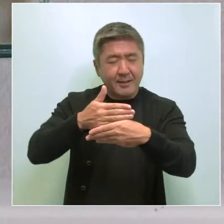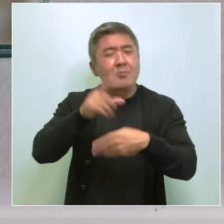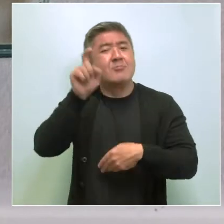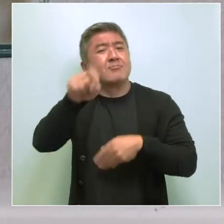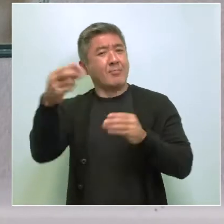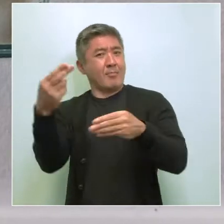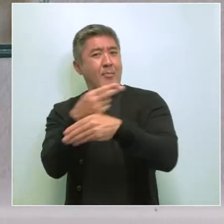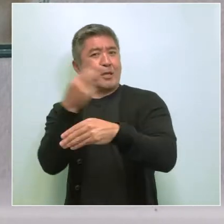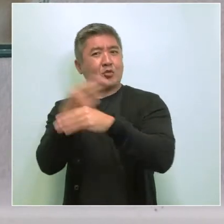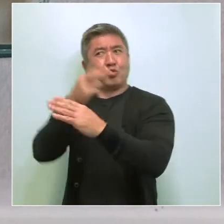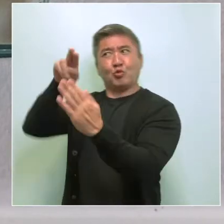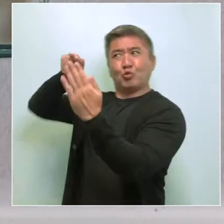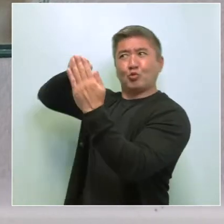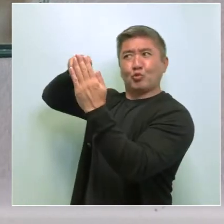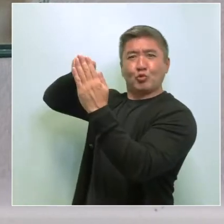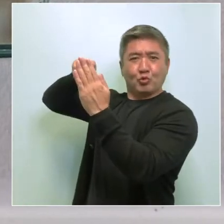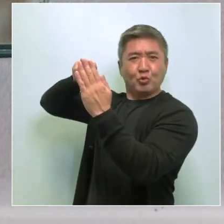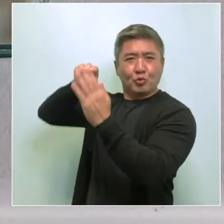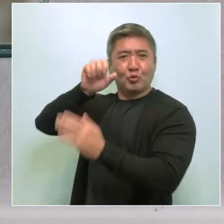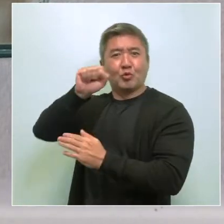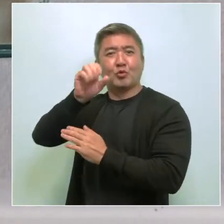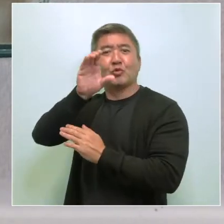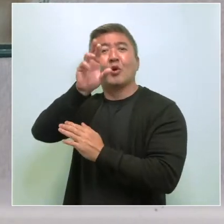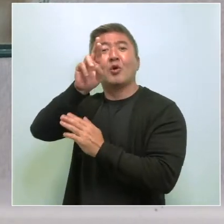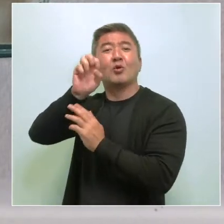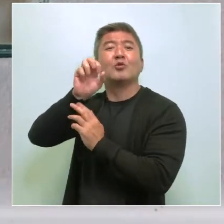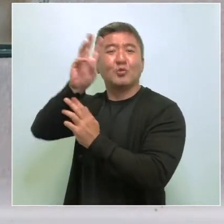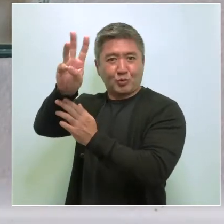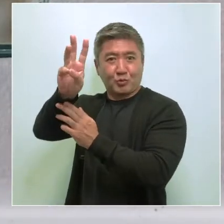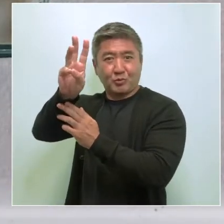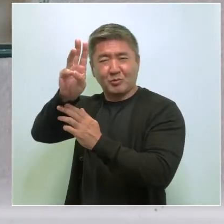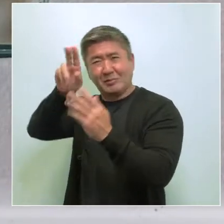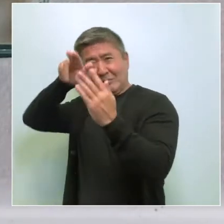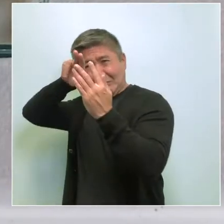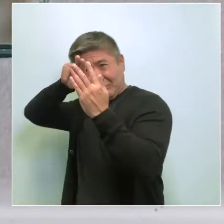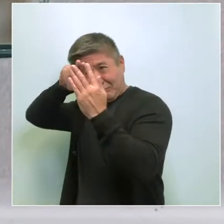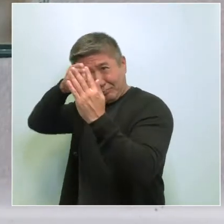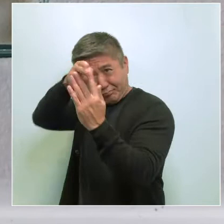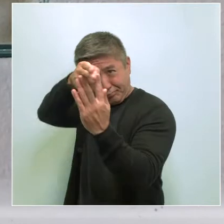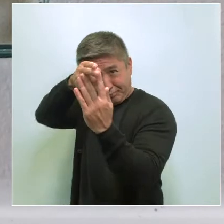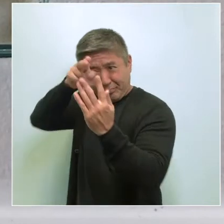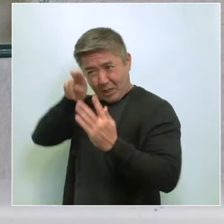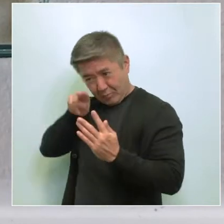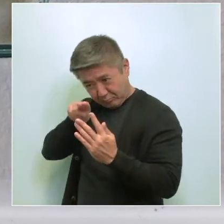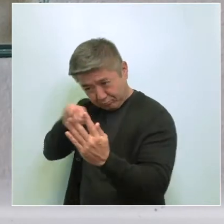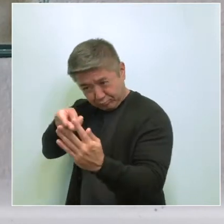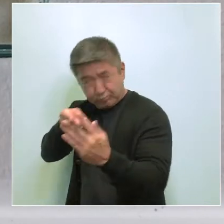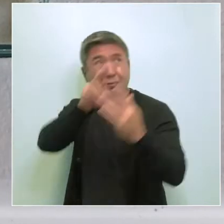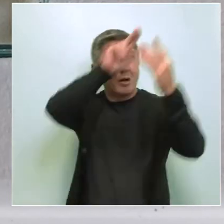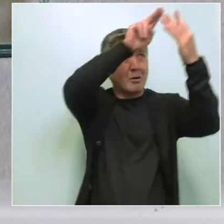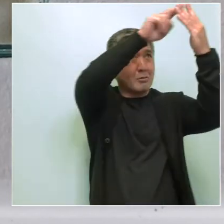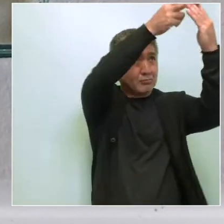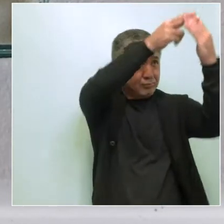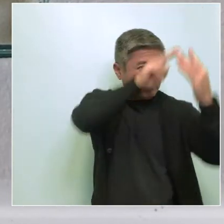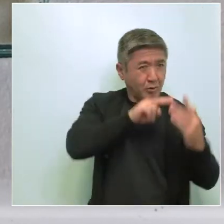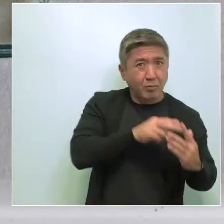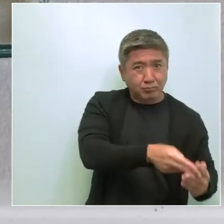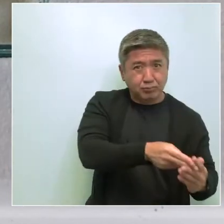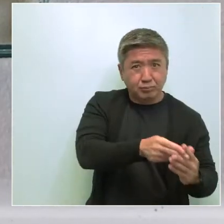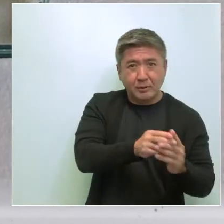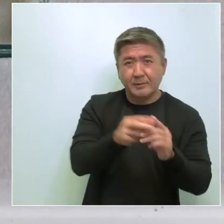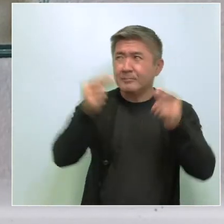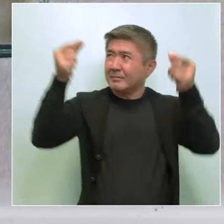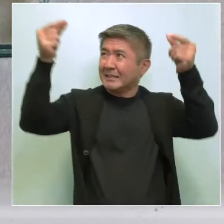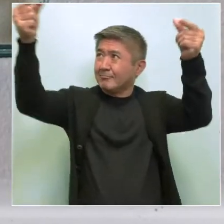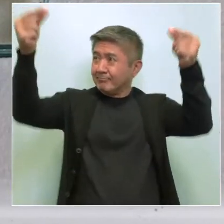other panel to your windows is with storm panel screws. You drill it into the framing of your window up to this space here. This